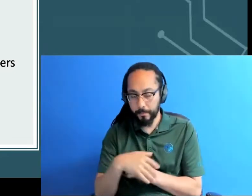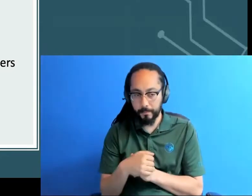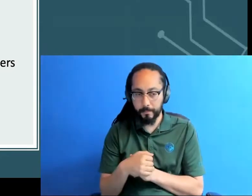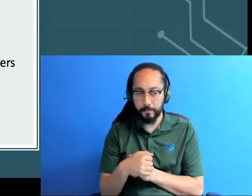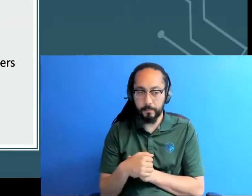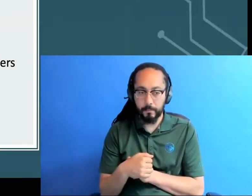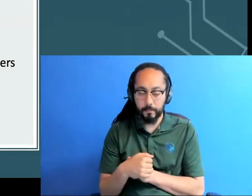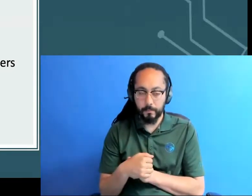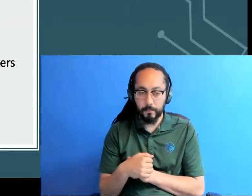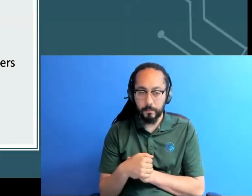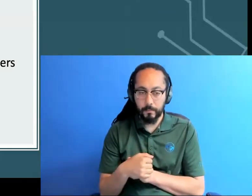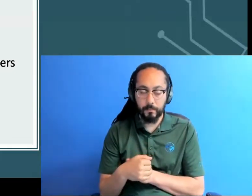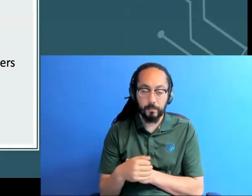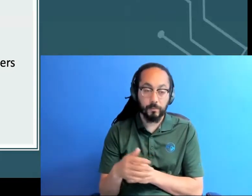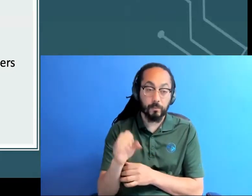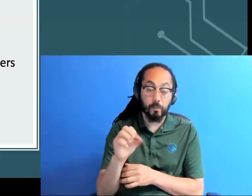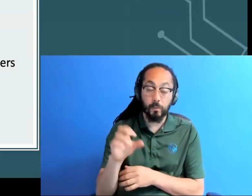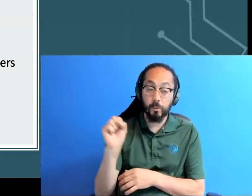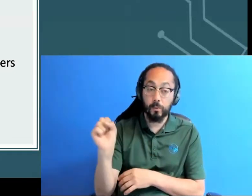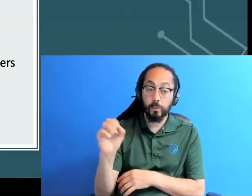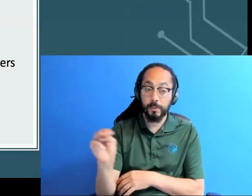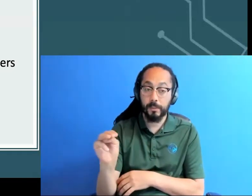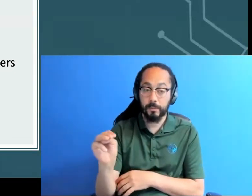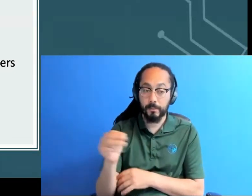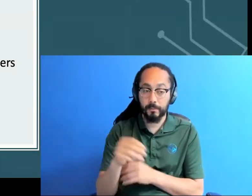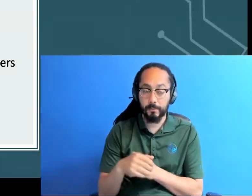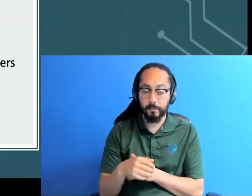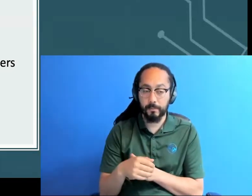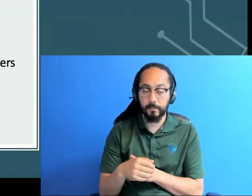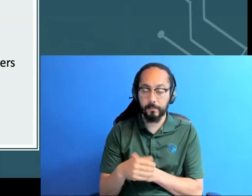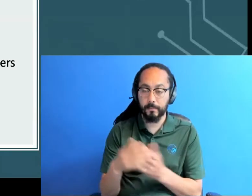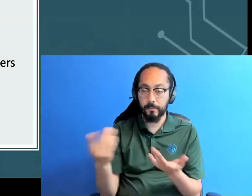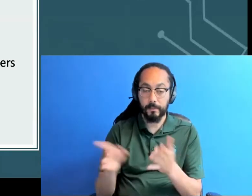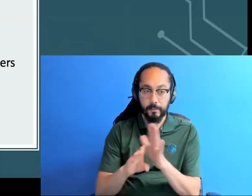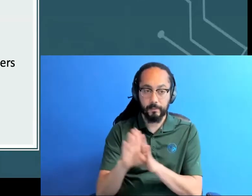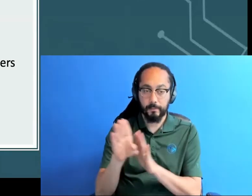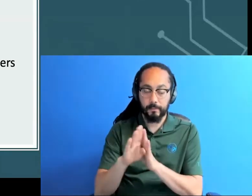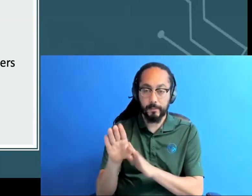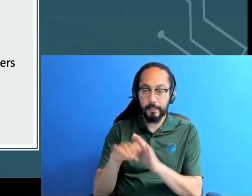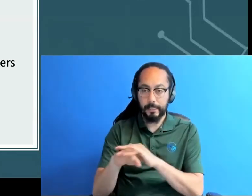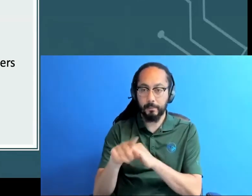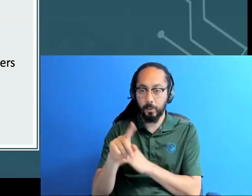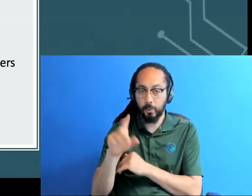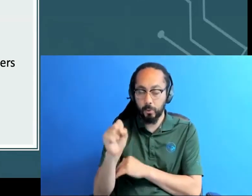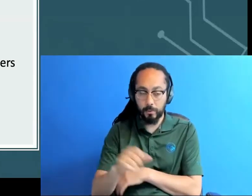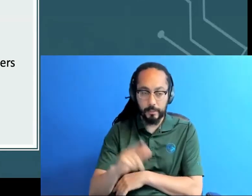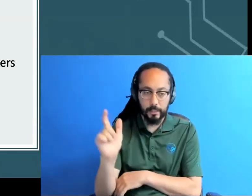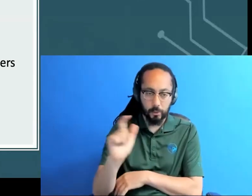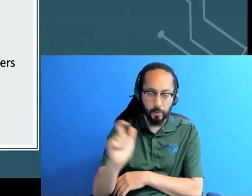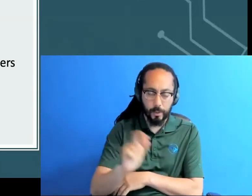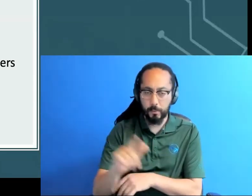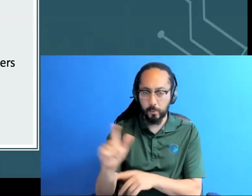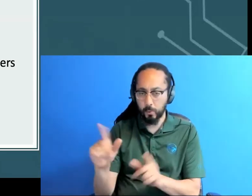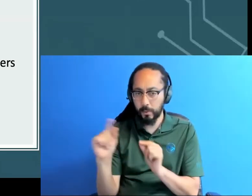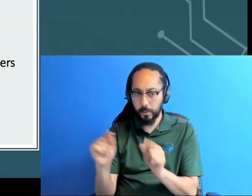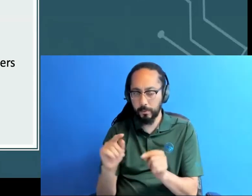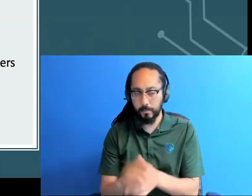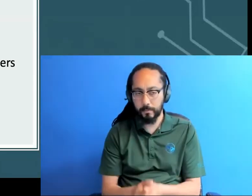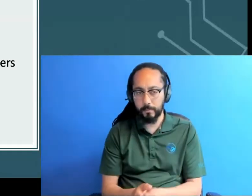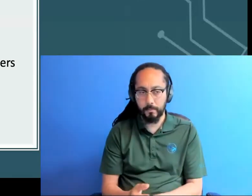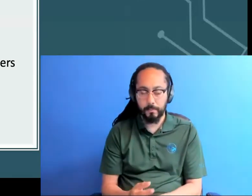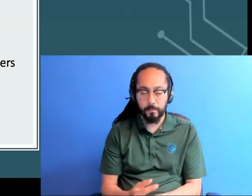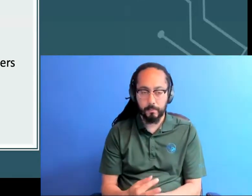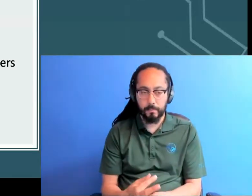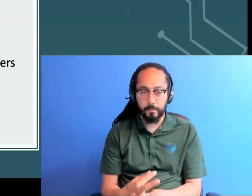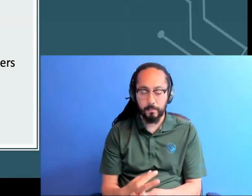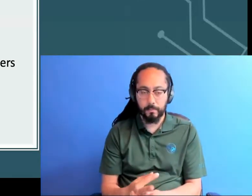or social media. I mean, there are built-in accessibility tools in Instagram and Twitter. And